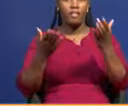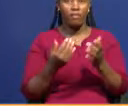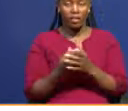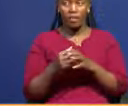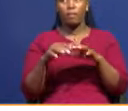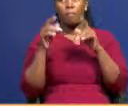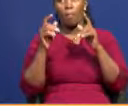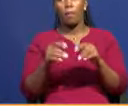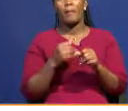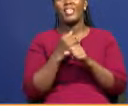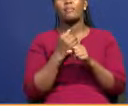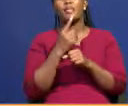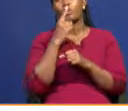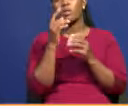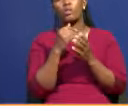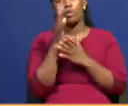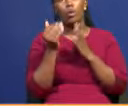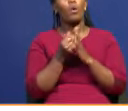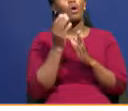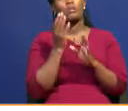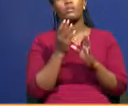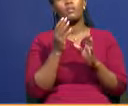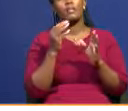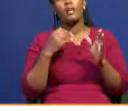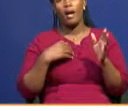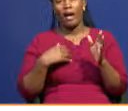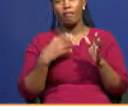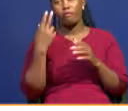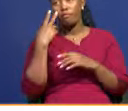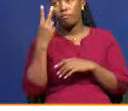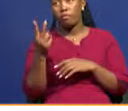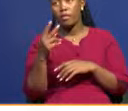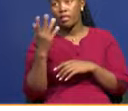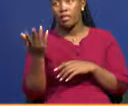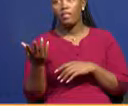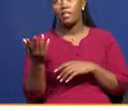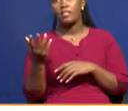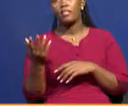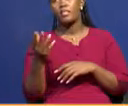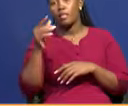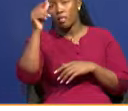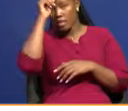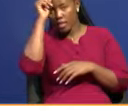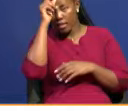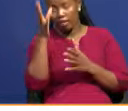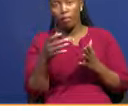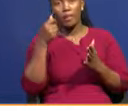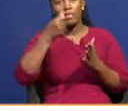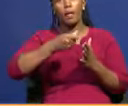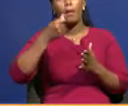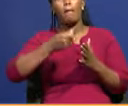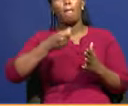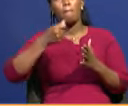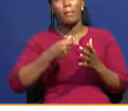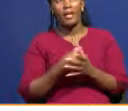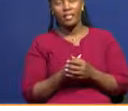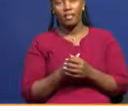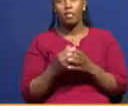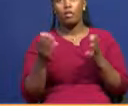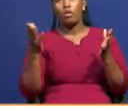them out of that budget template. I've seen in government budgeting, for example, where